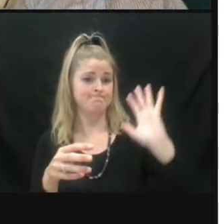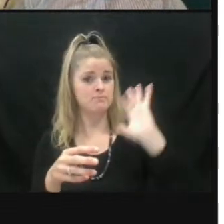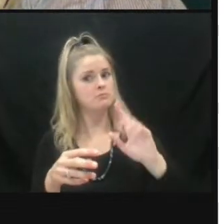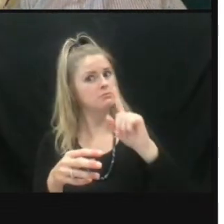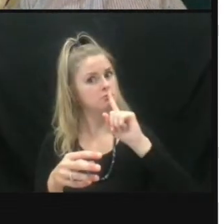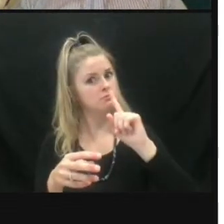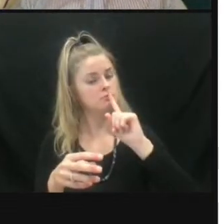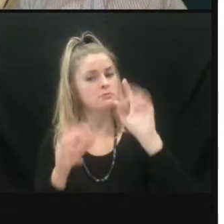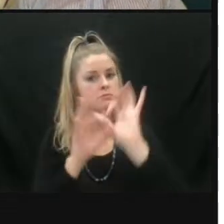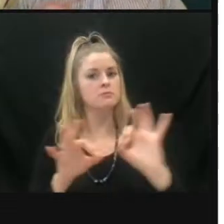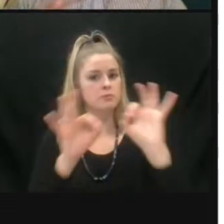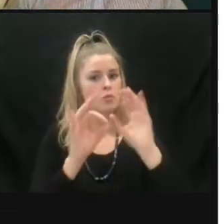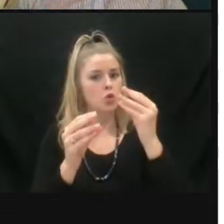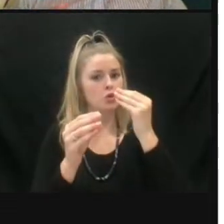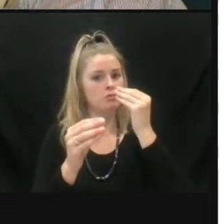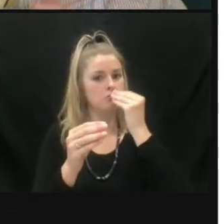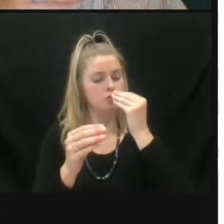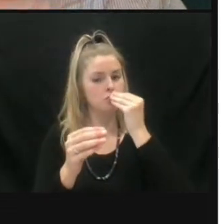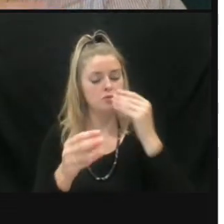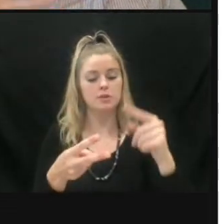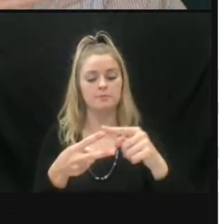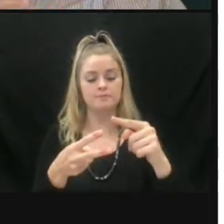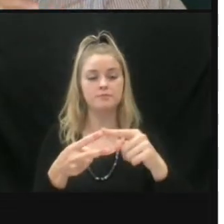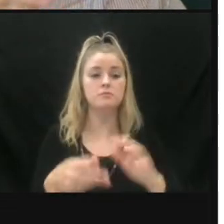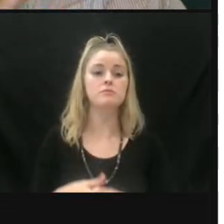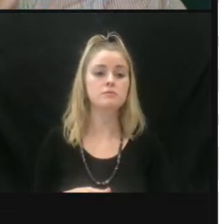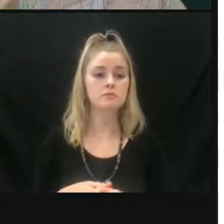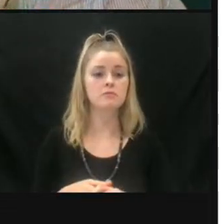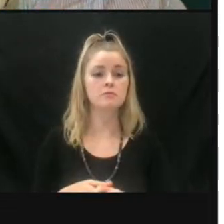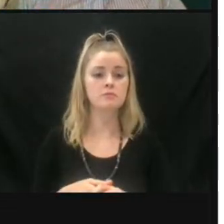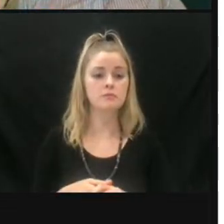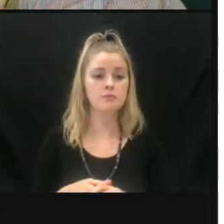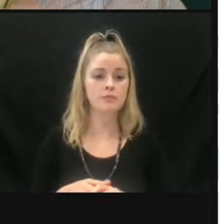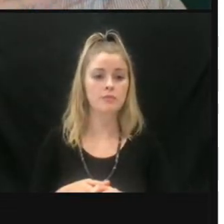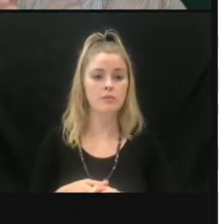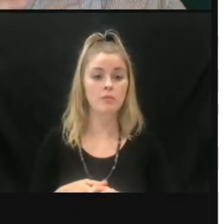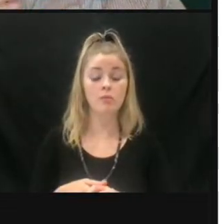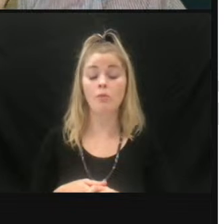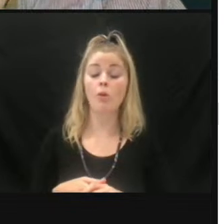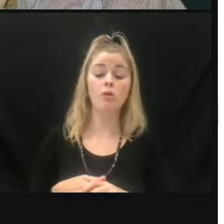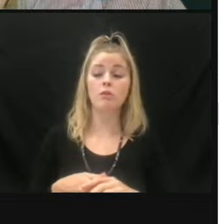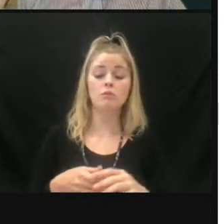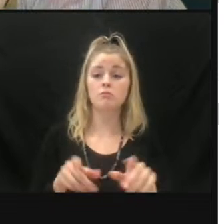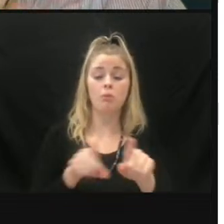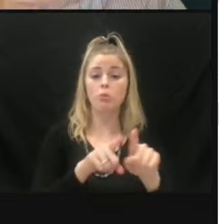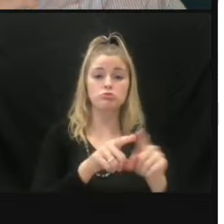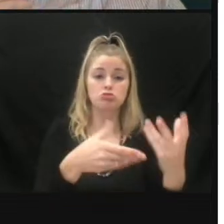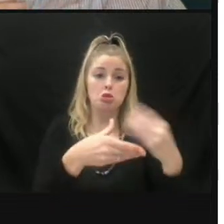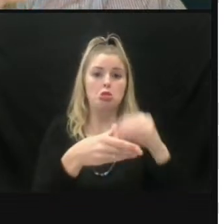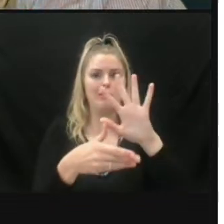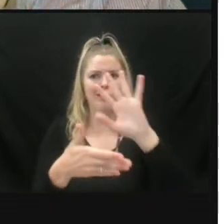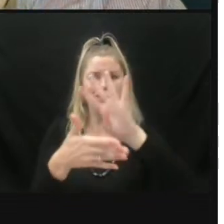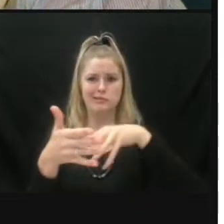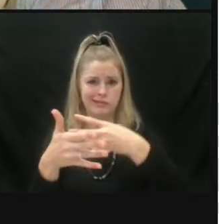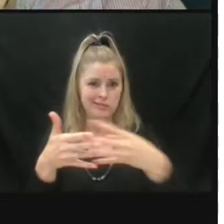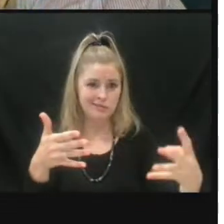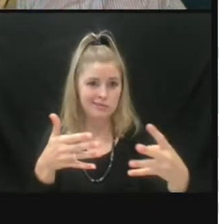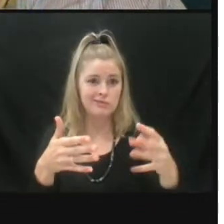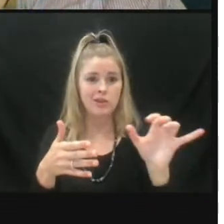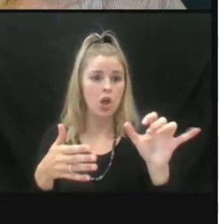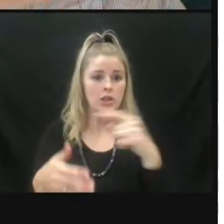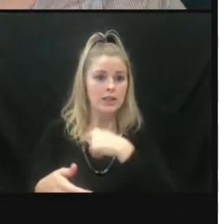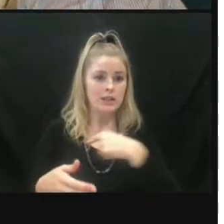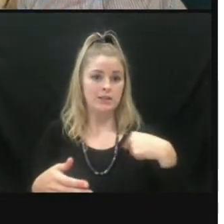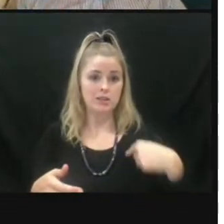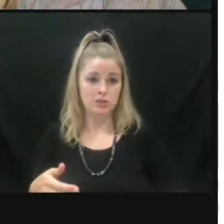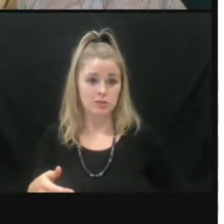food source, to the point that it was a part of people's calendars. So for Algonkian people, they are like the Chinese and the